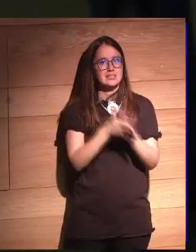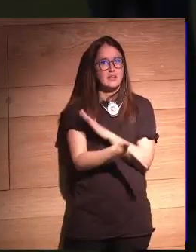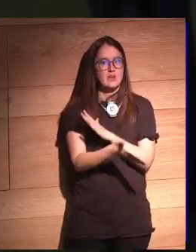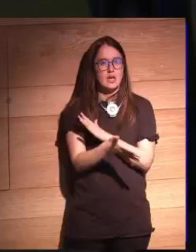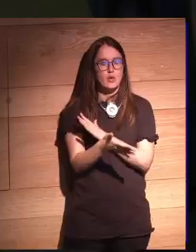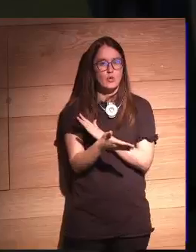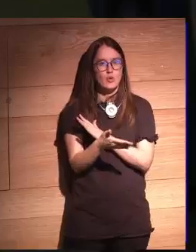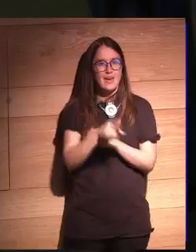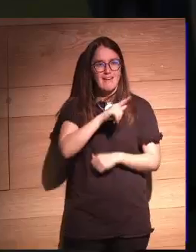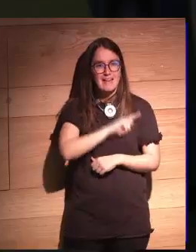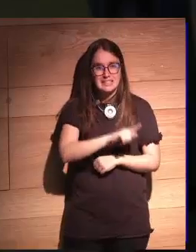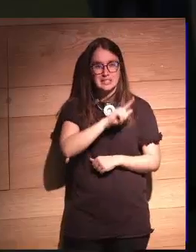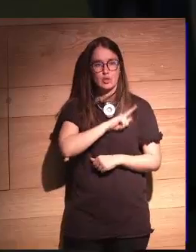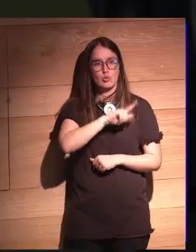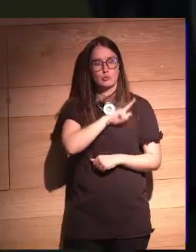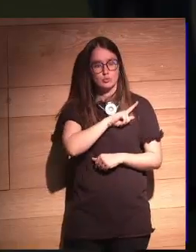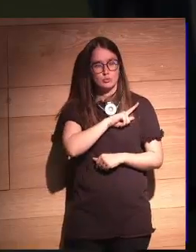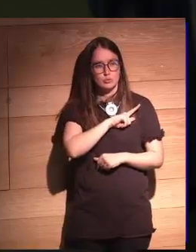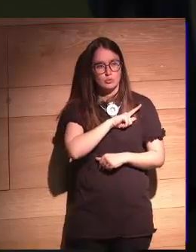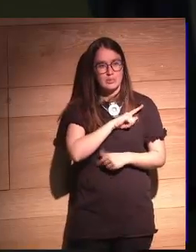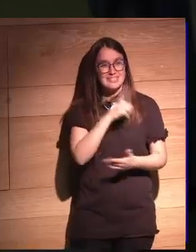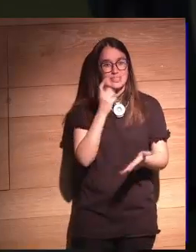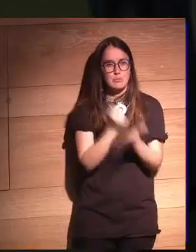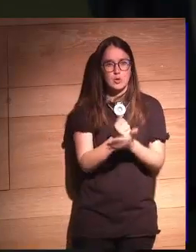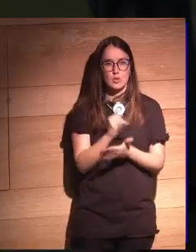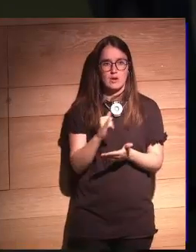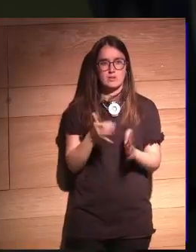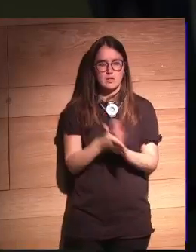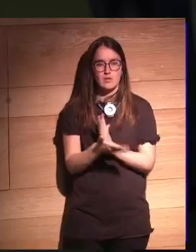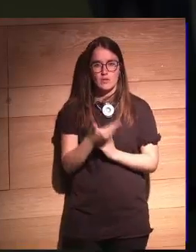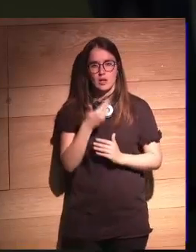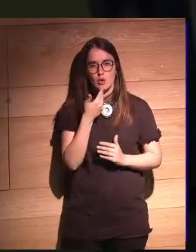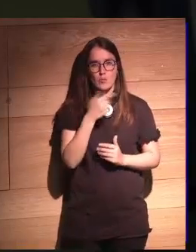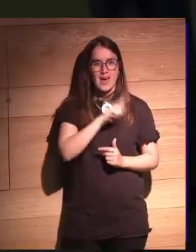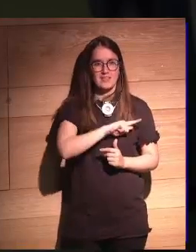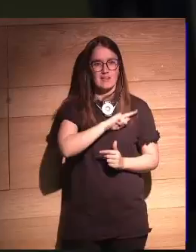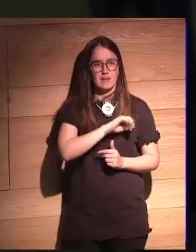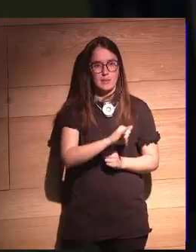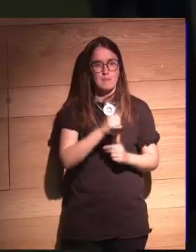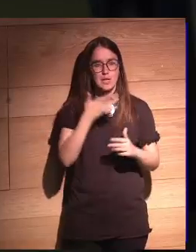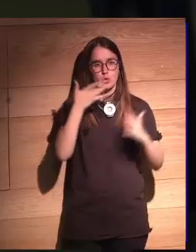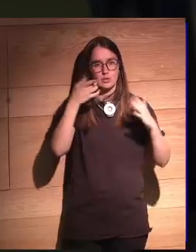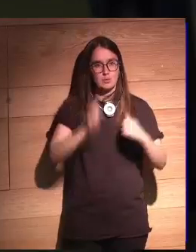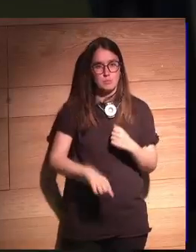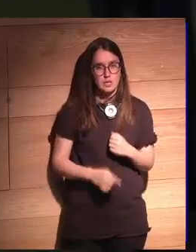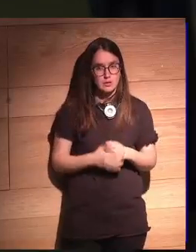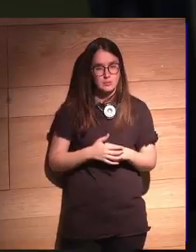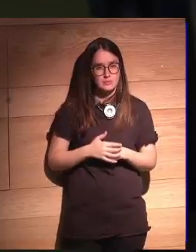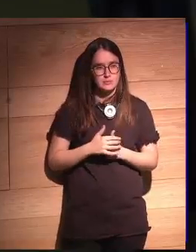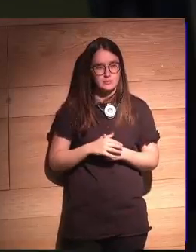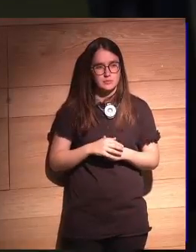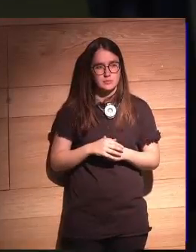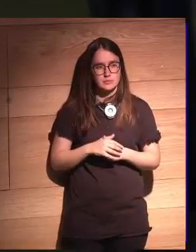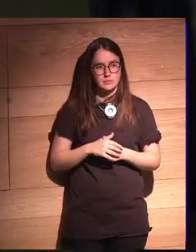think there's some sort of basis for that. But it's also, I think there's a